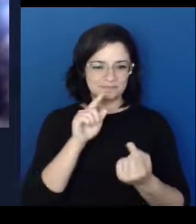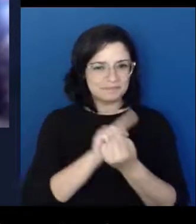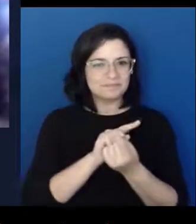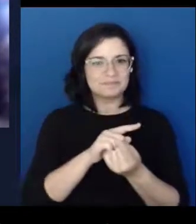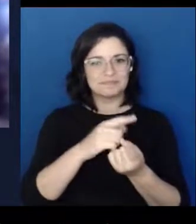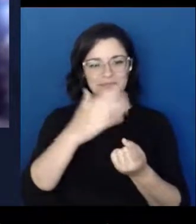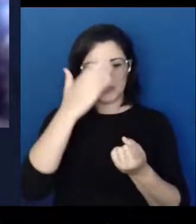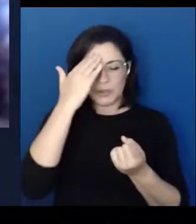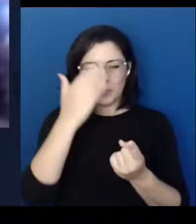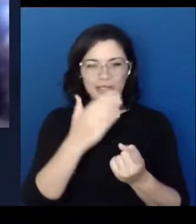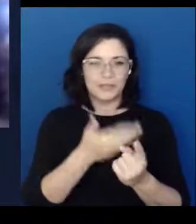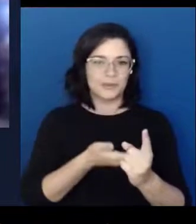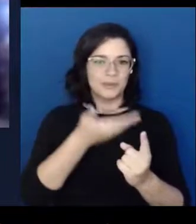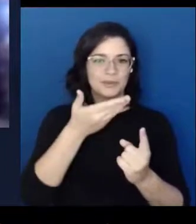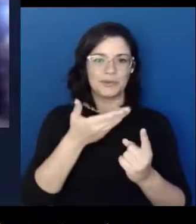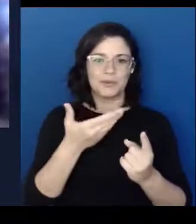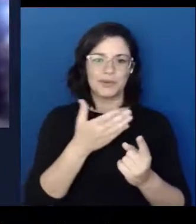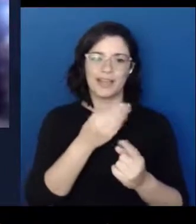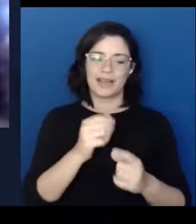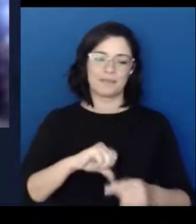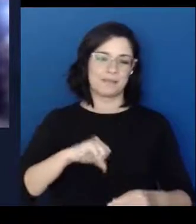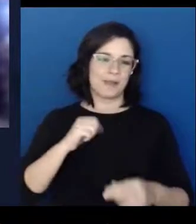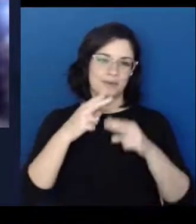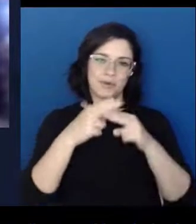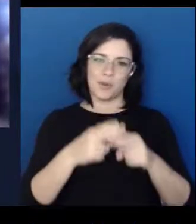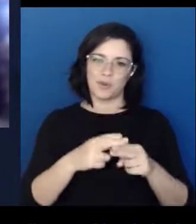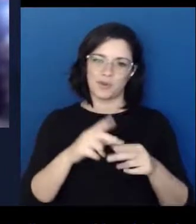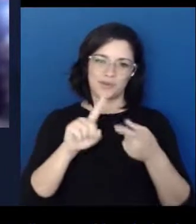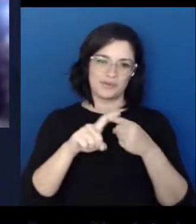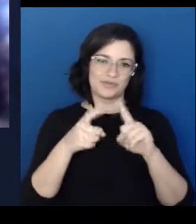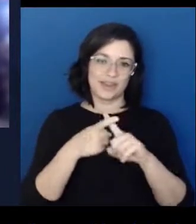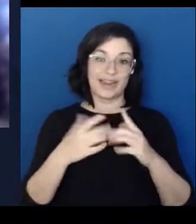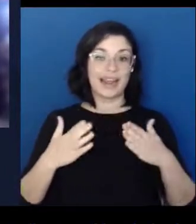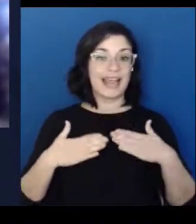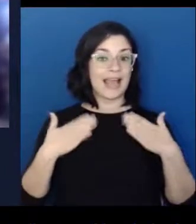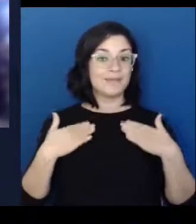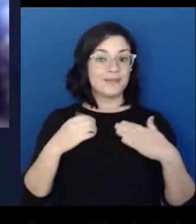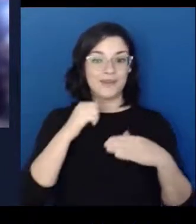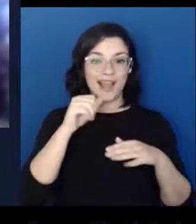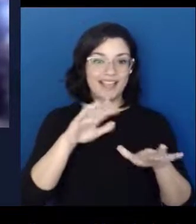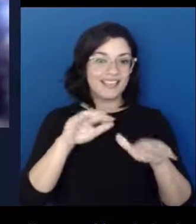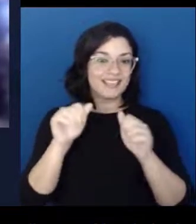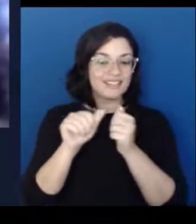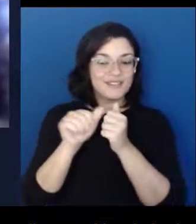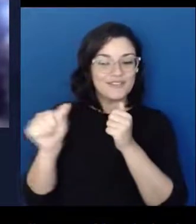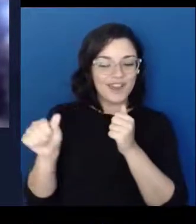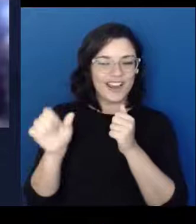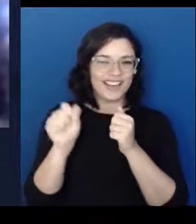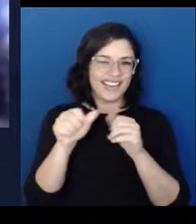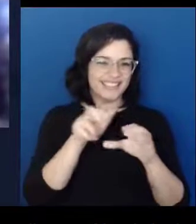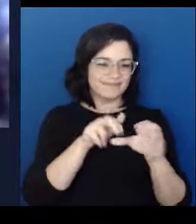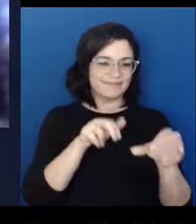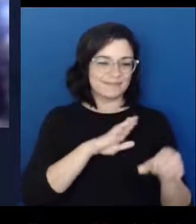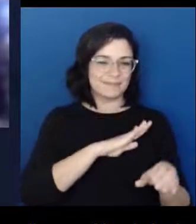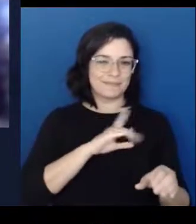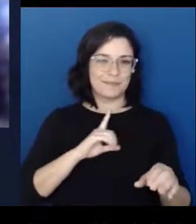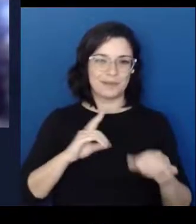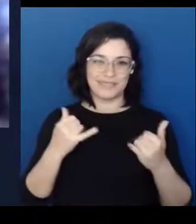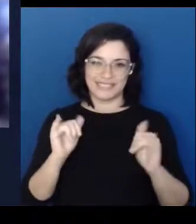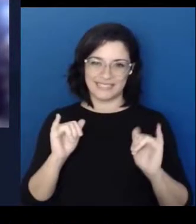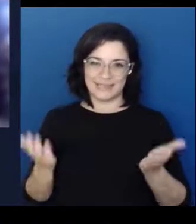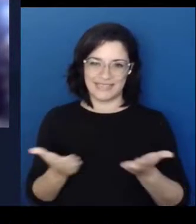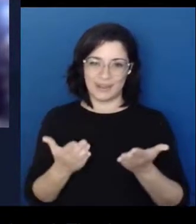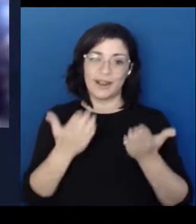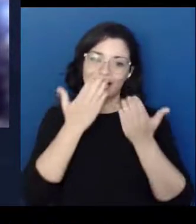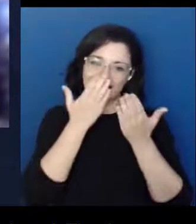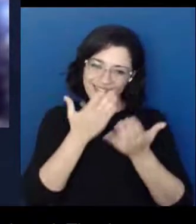you a friend. And I'm glad that you're not going too far, even though you're leaving the board. Thank you so much.